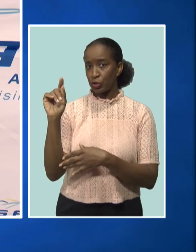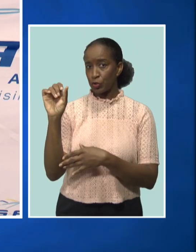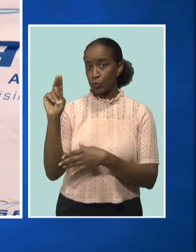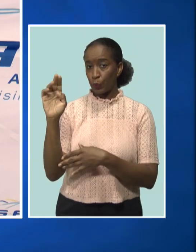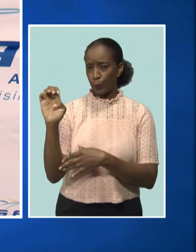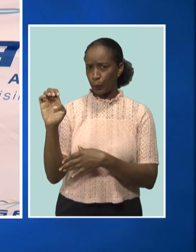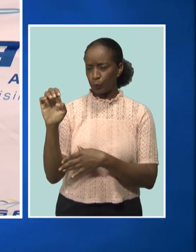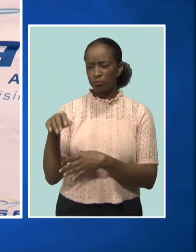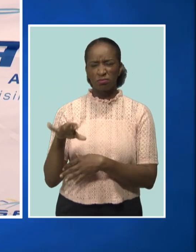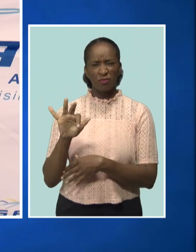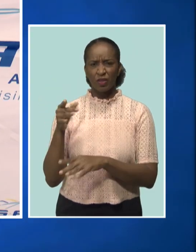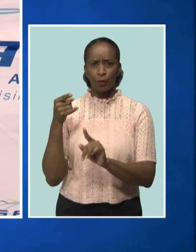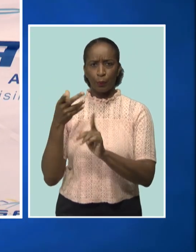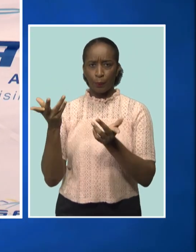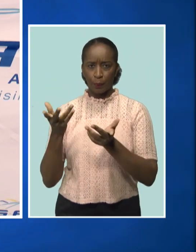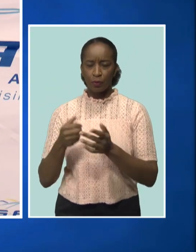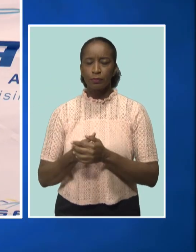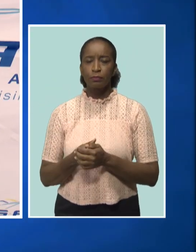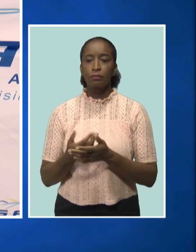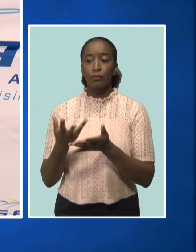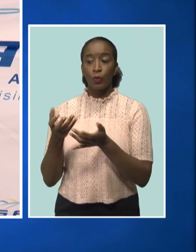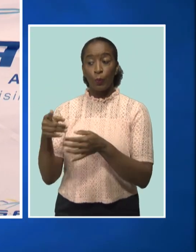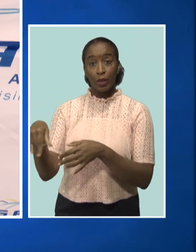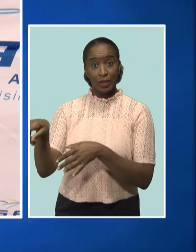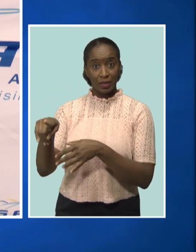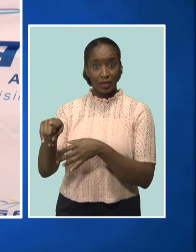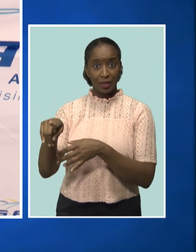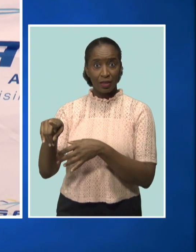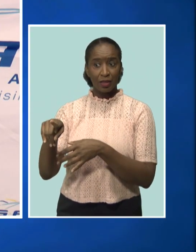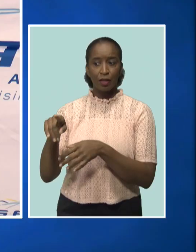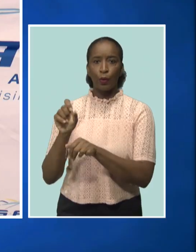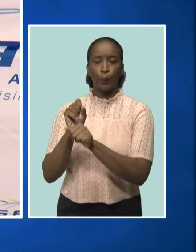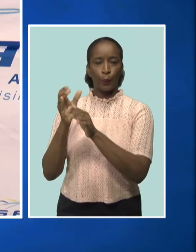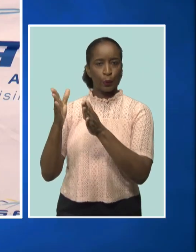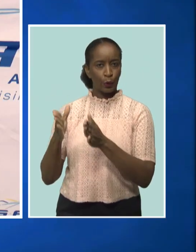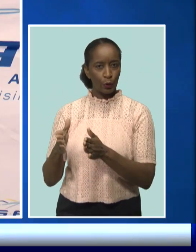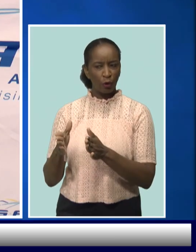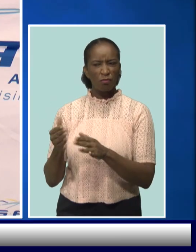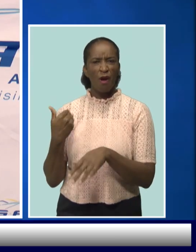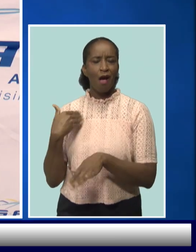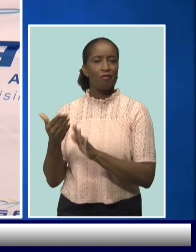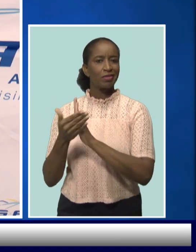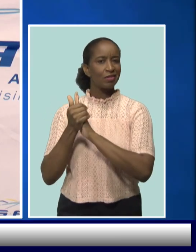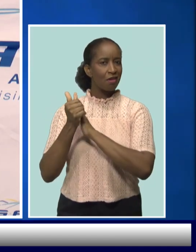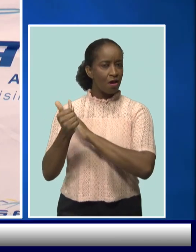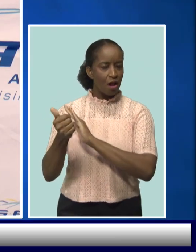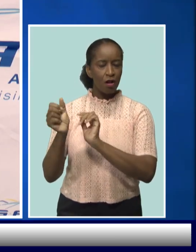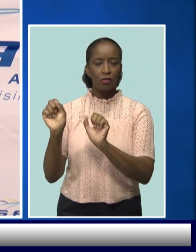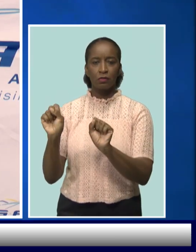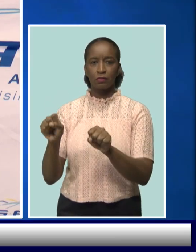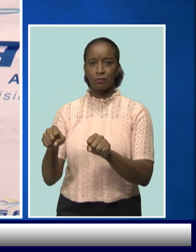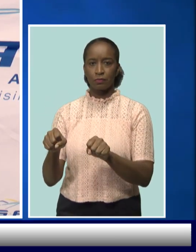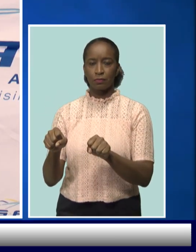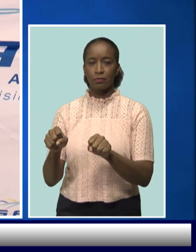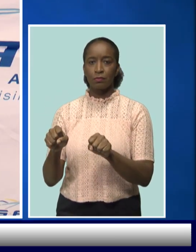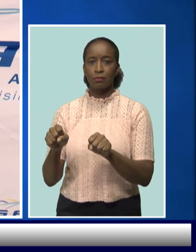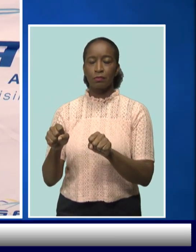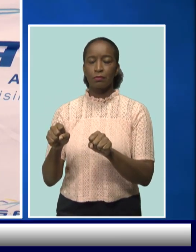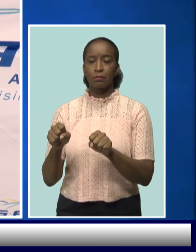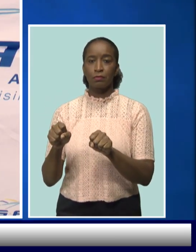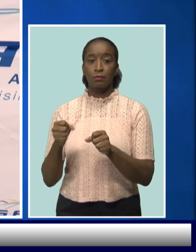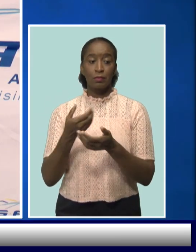arm our community and give our employees the skills to be able to handle persons who may